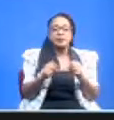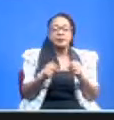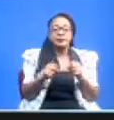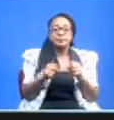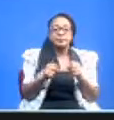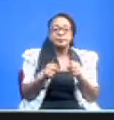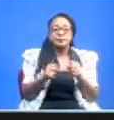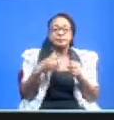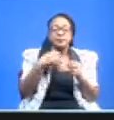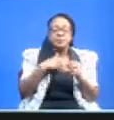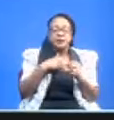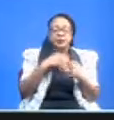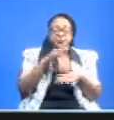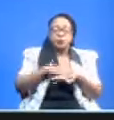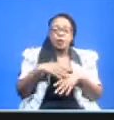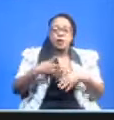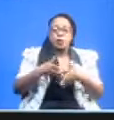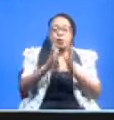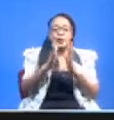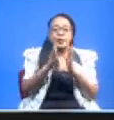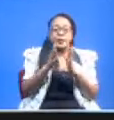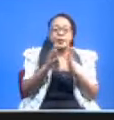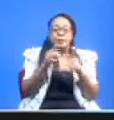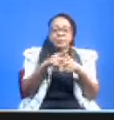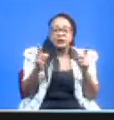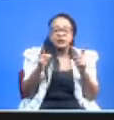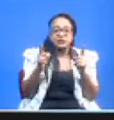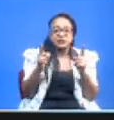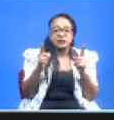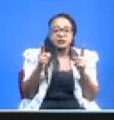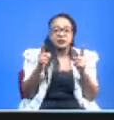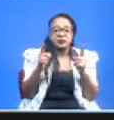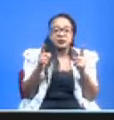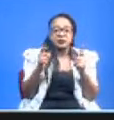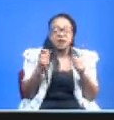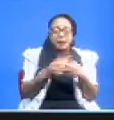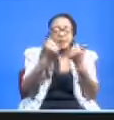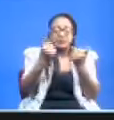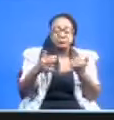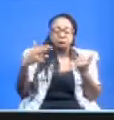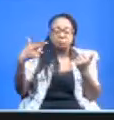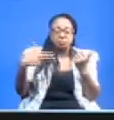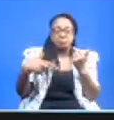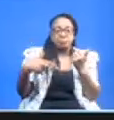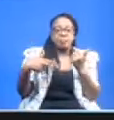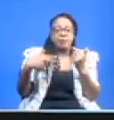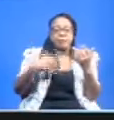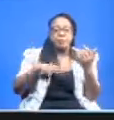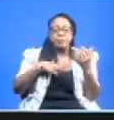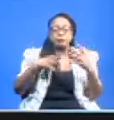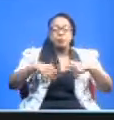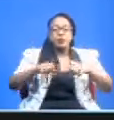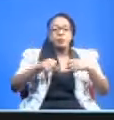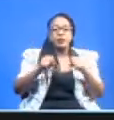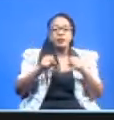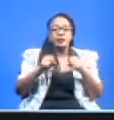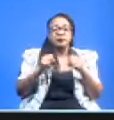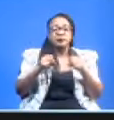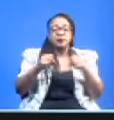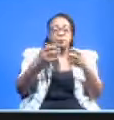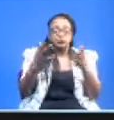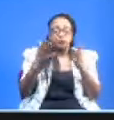mimi natembea tu kwa barabara lakini nimepata kama hii lisasi yamekuja kwa mguu. Sasa watu wa boda kama rafiki